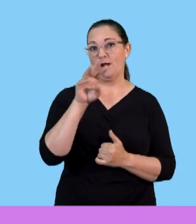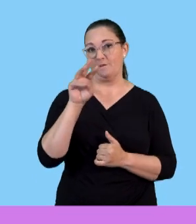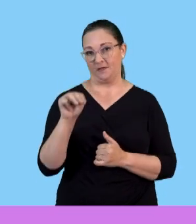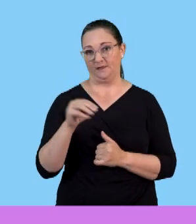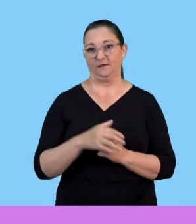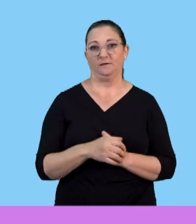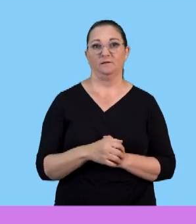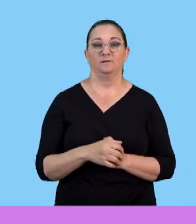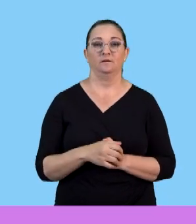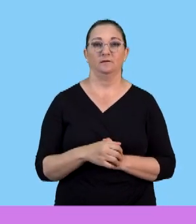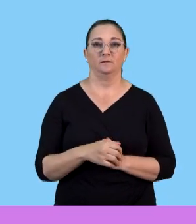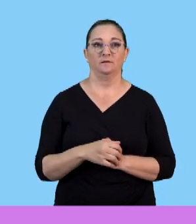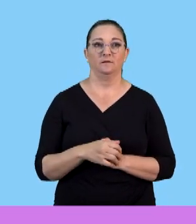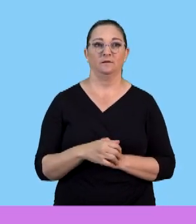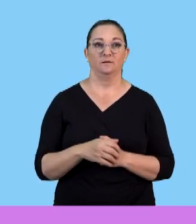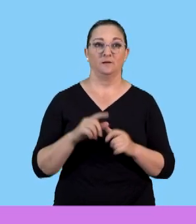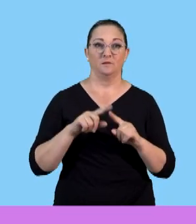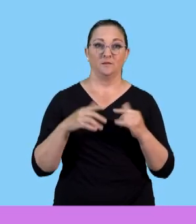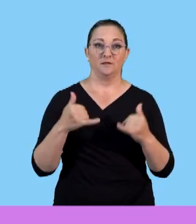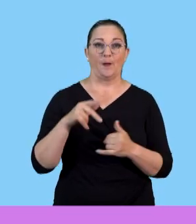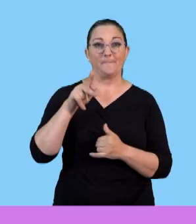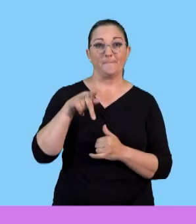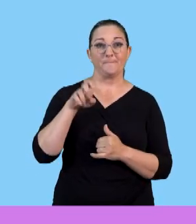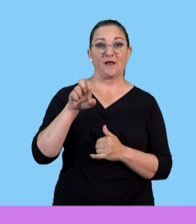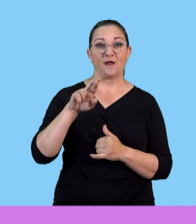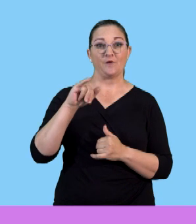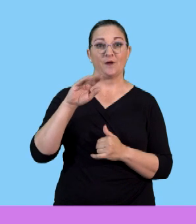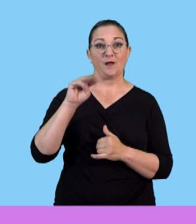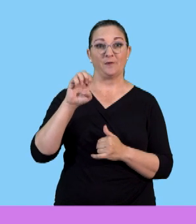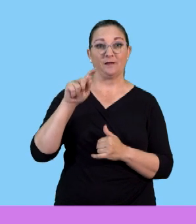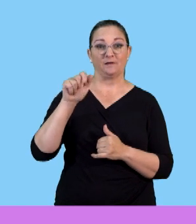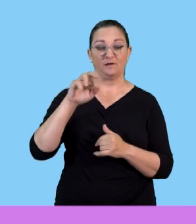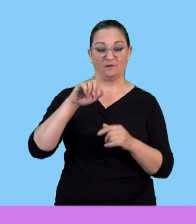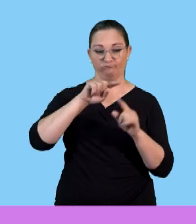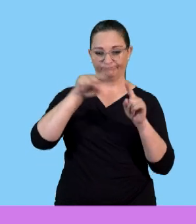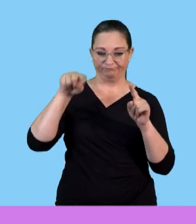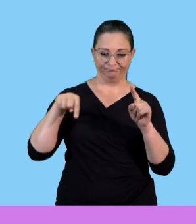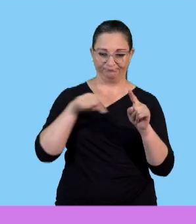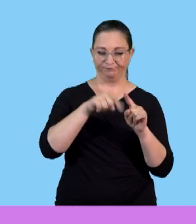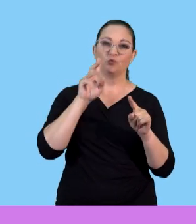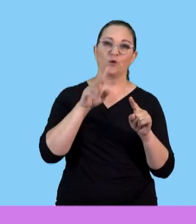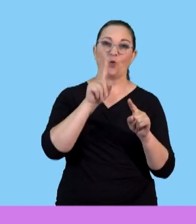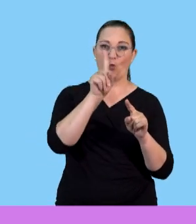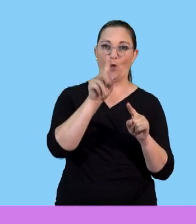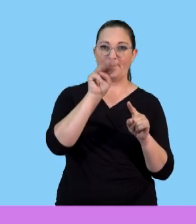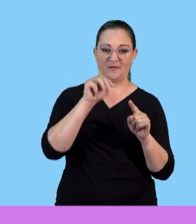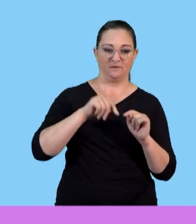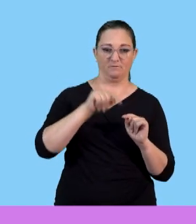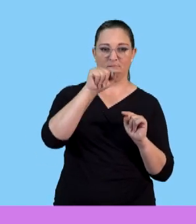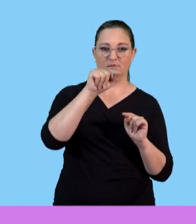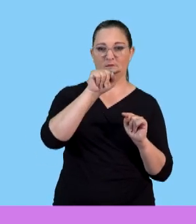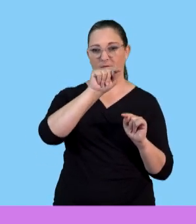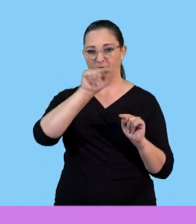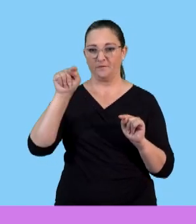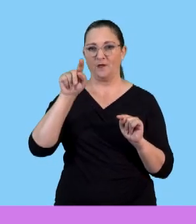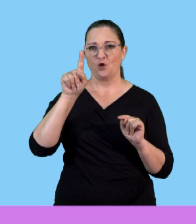What is the perimeter going to be? It's going to be a meter going there plus